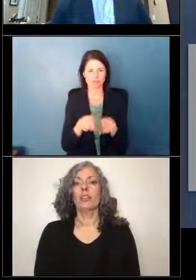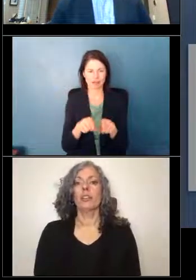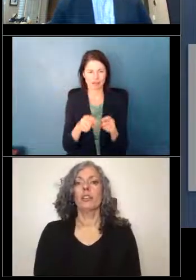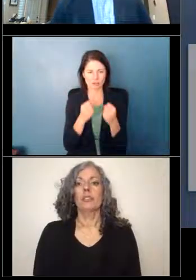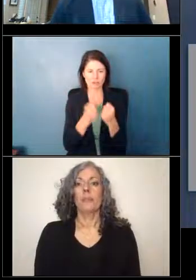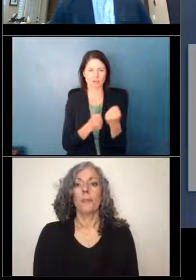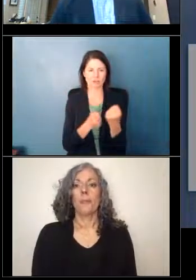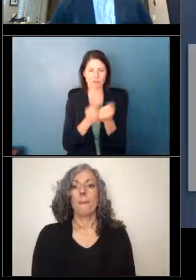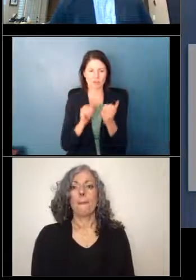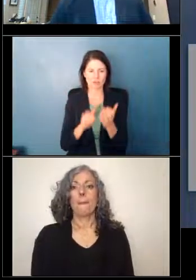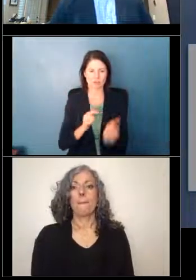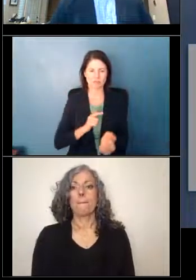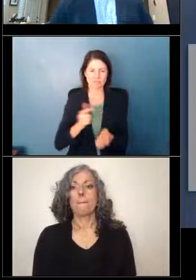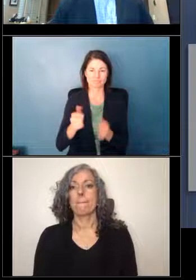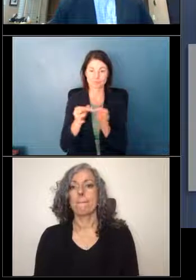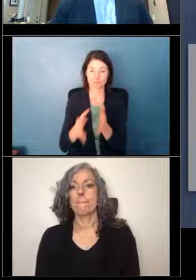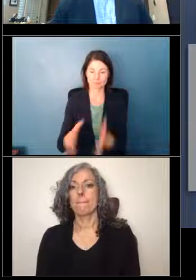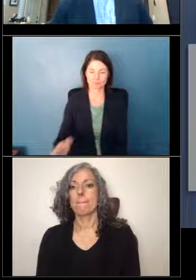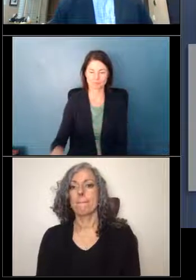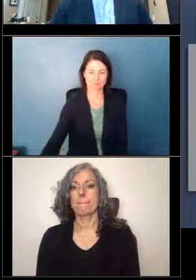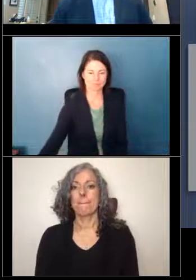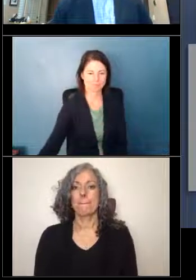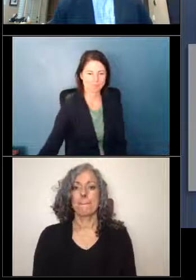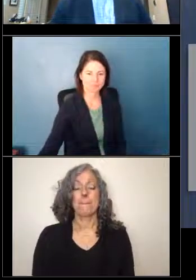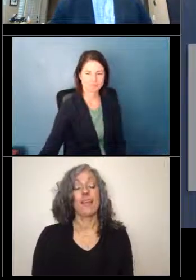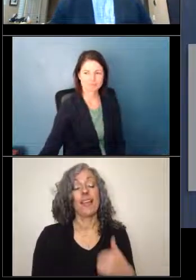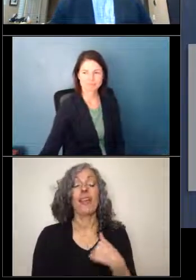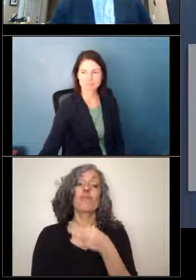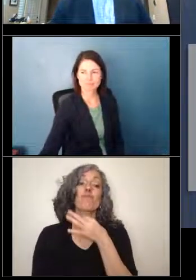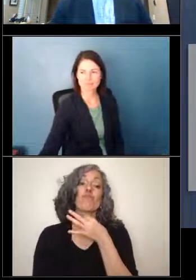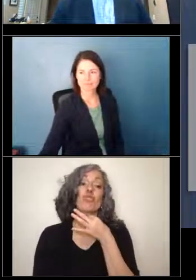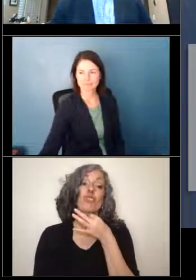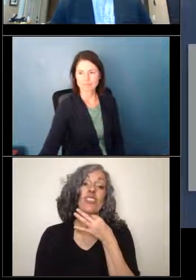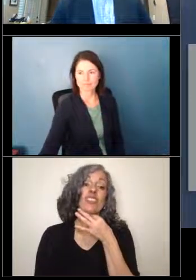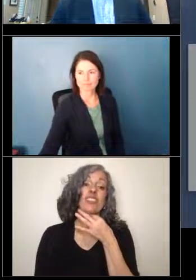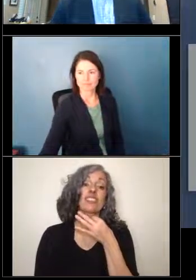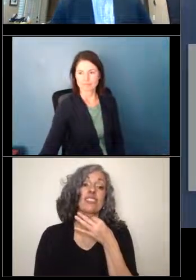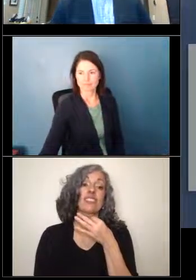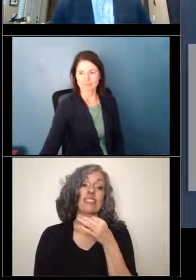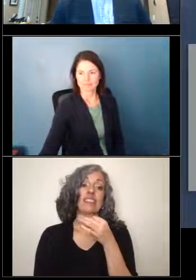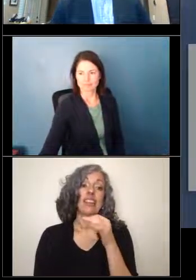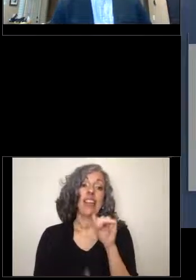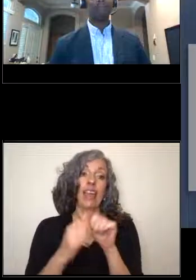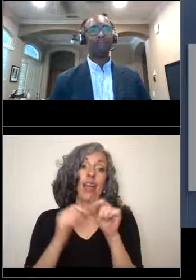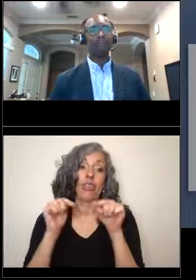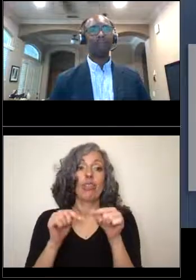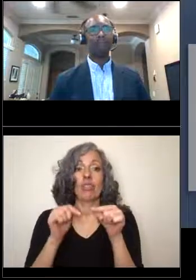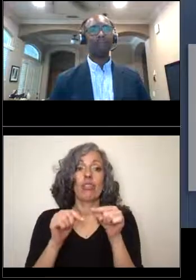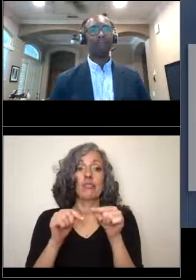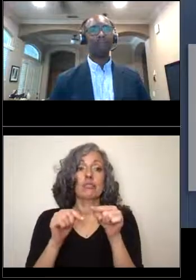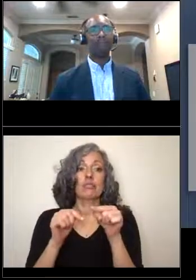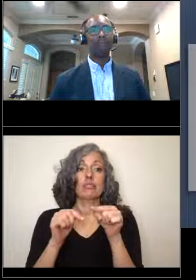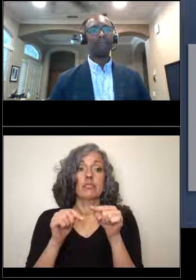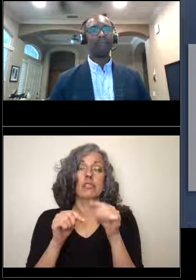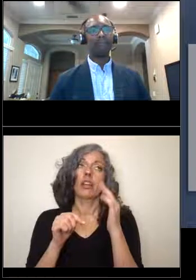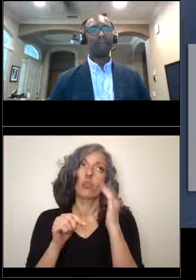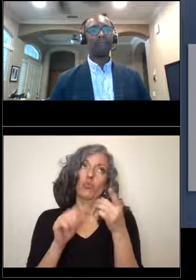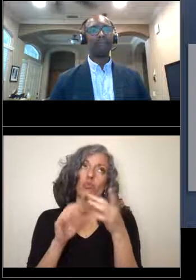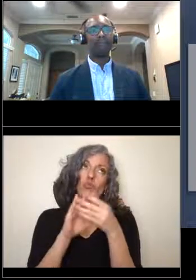that. I am curious, however, how this is going to apply, and I know you said something